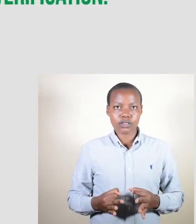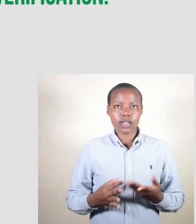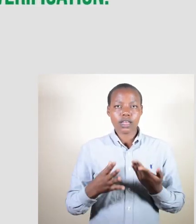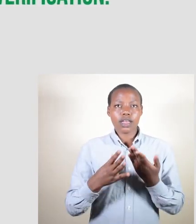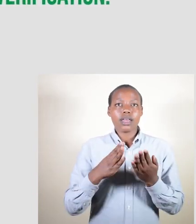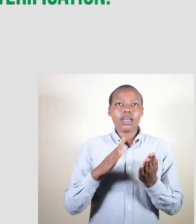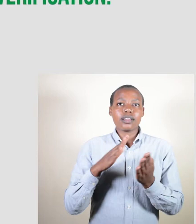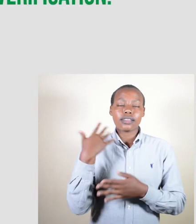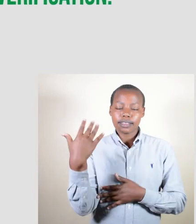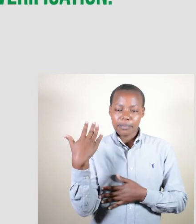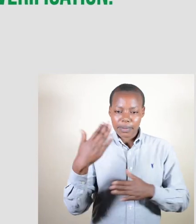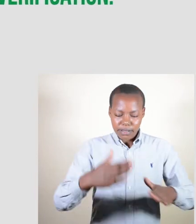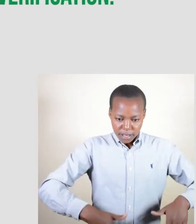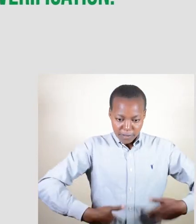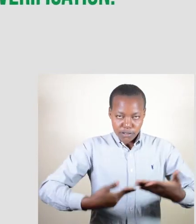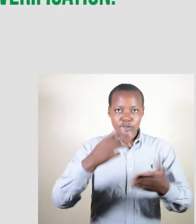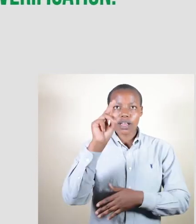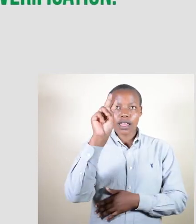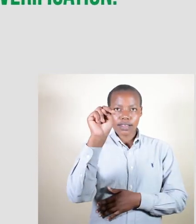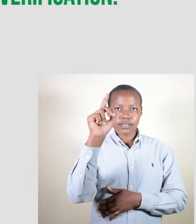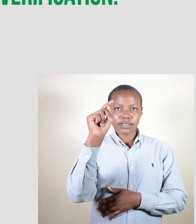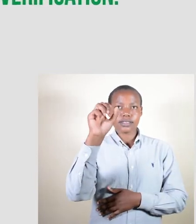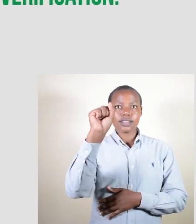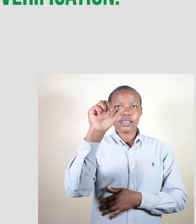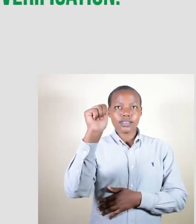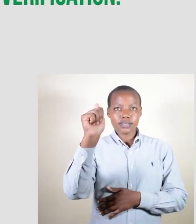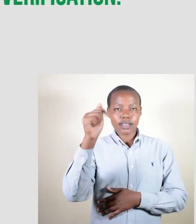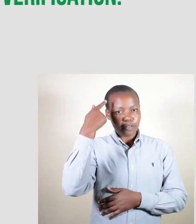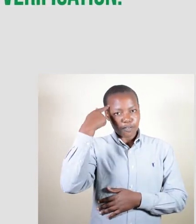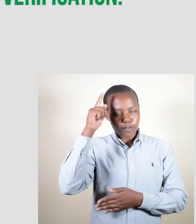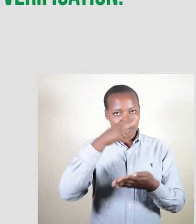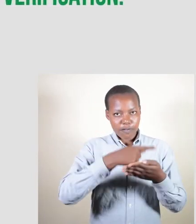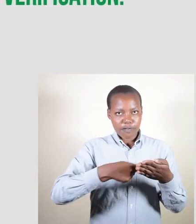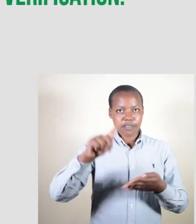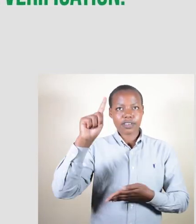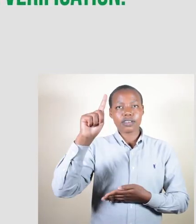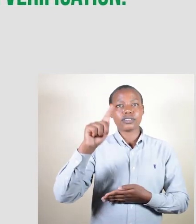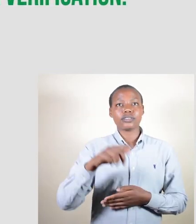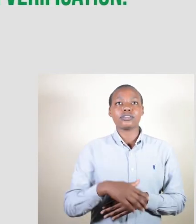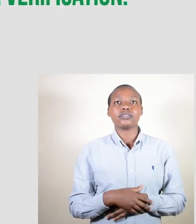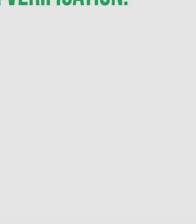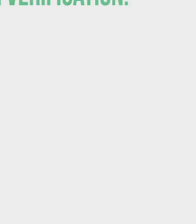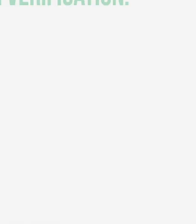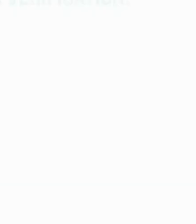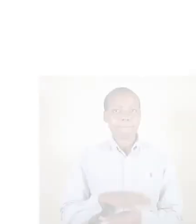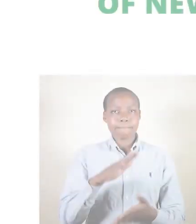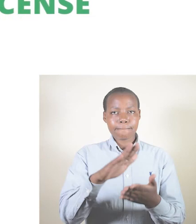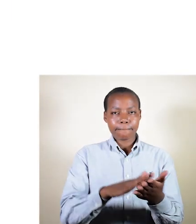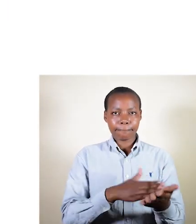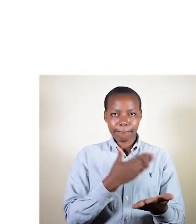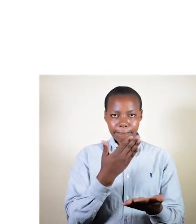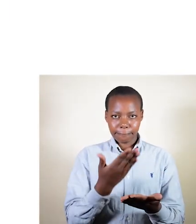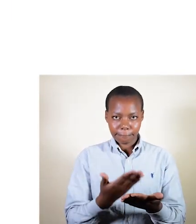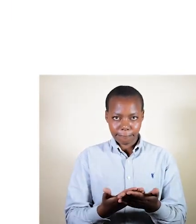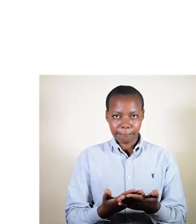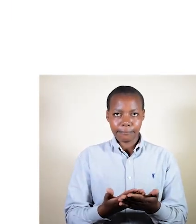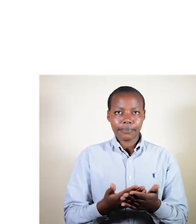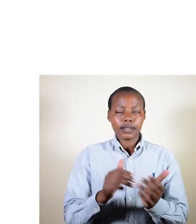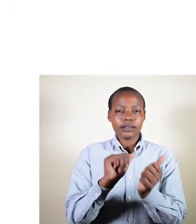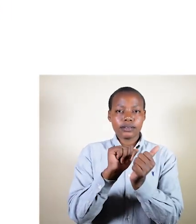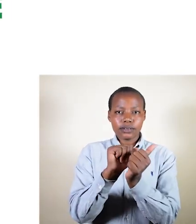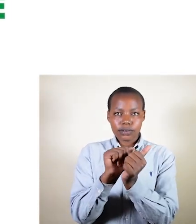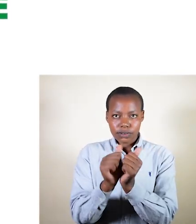the receipt presented to NTSA for verification. The process takes 1 working day. Applications